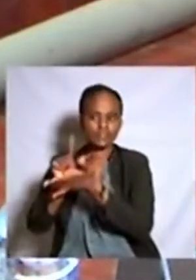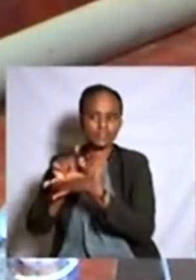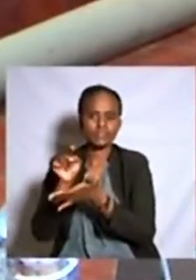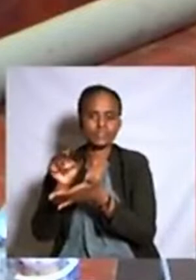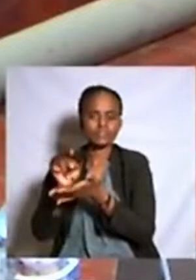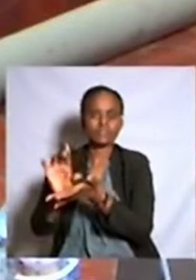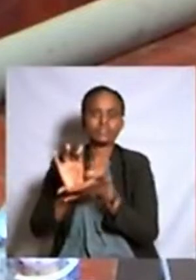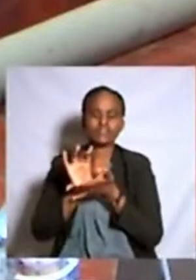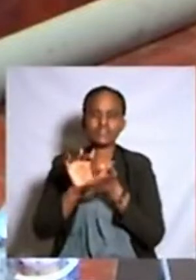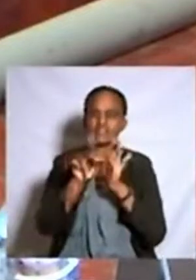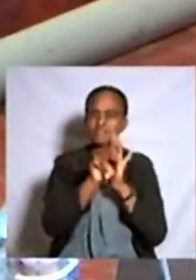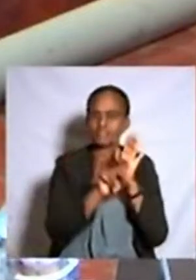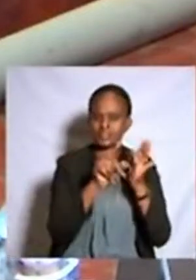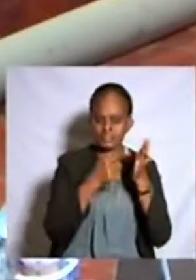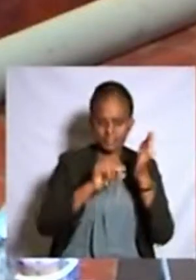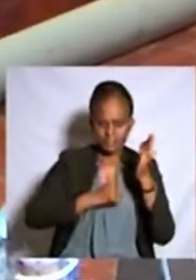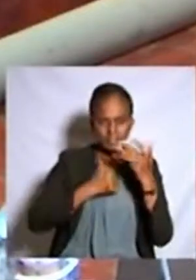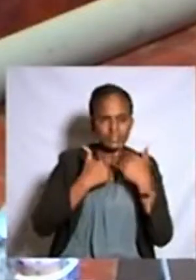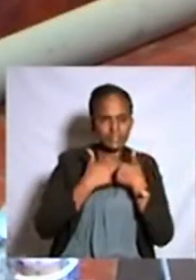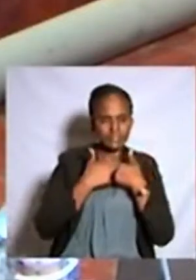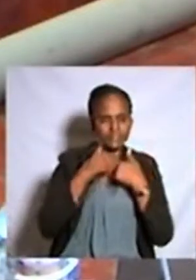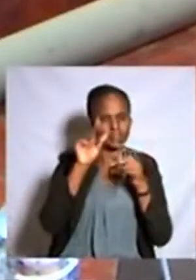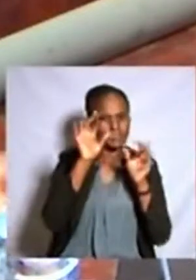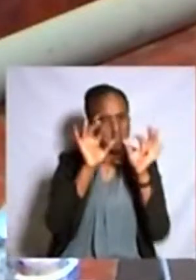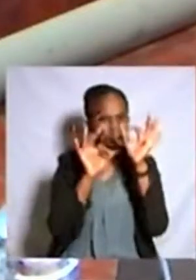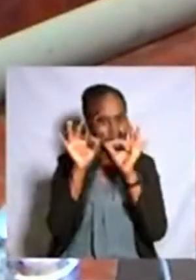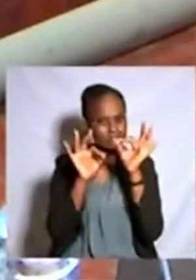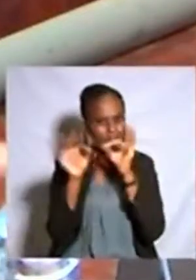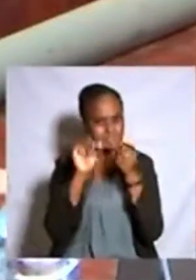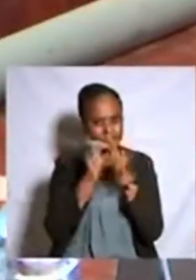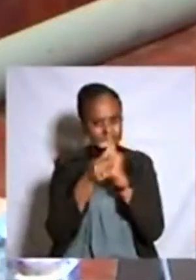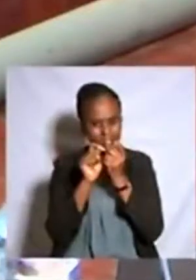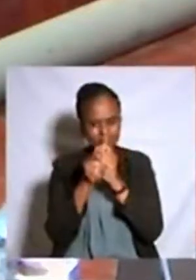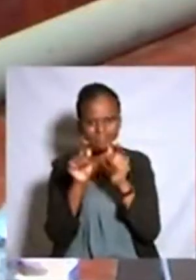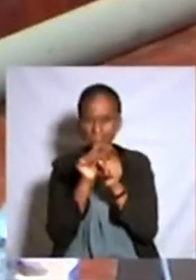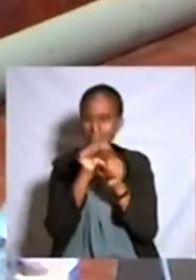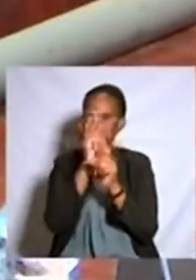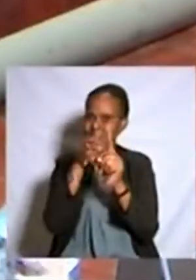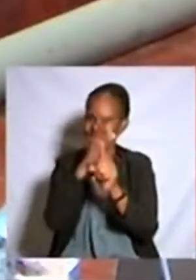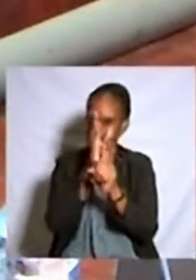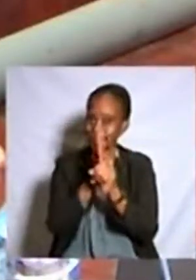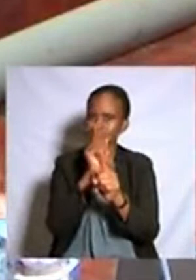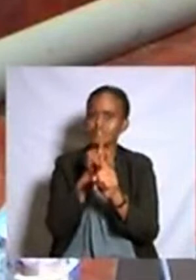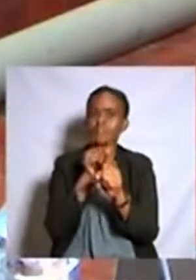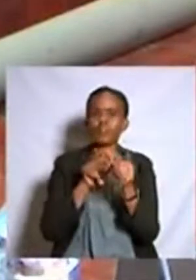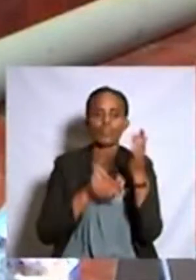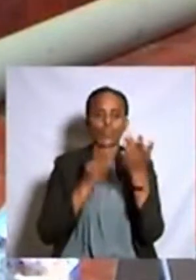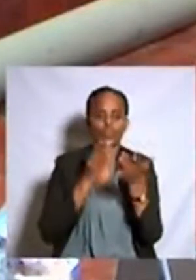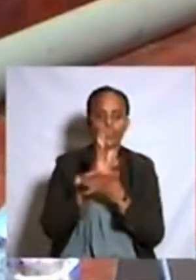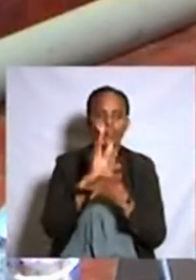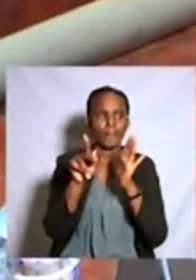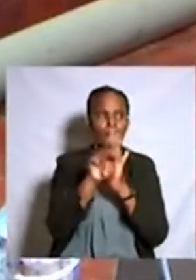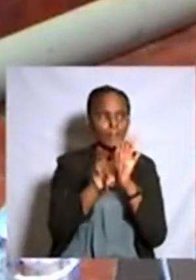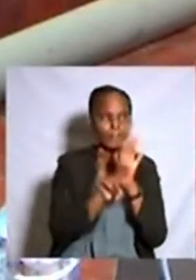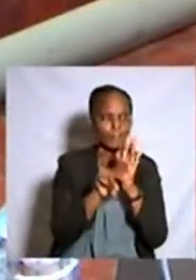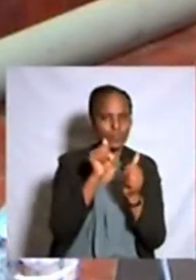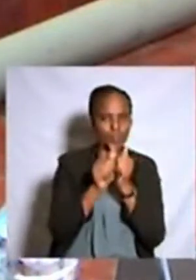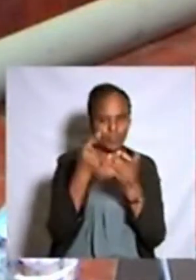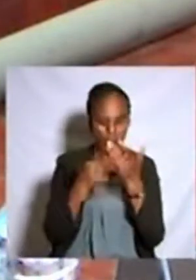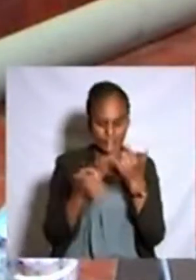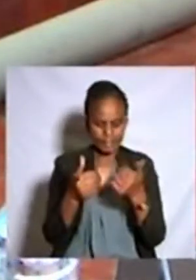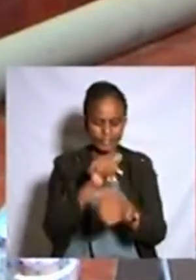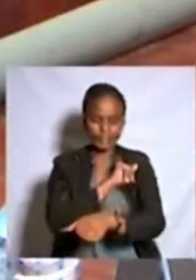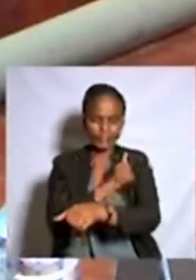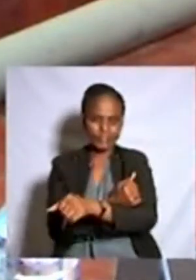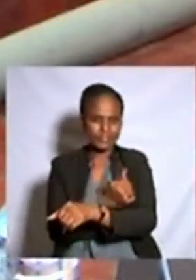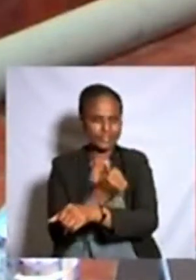policy. So what we've done is to amend it and to point it to the correct policy, which is the credit policy, which is the authority